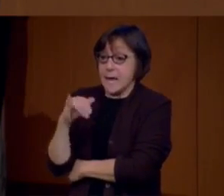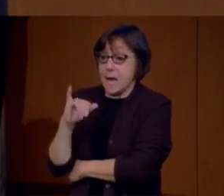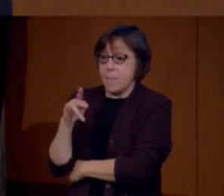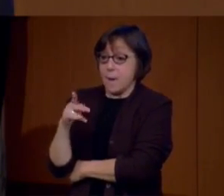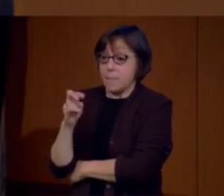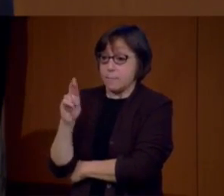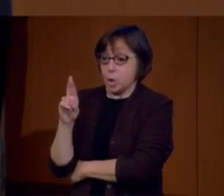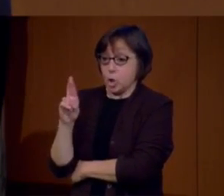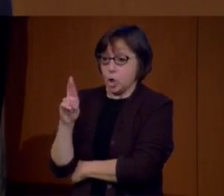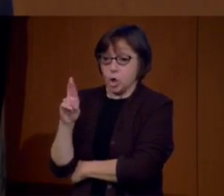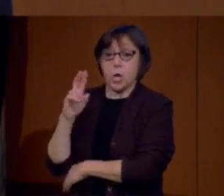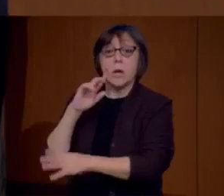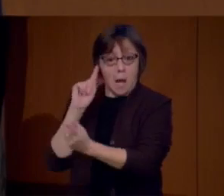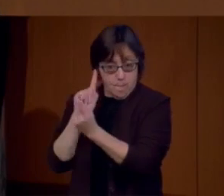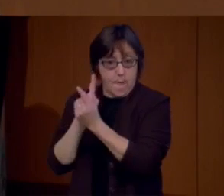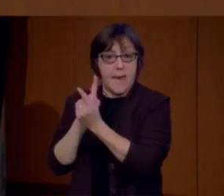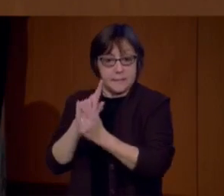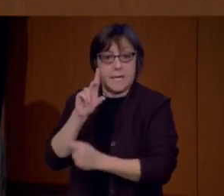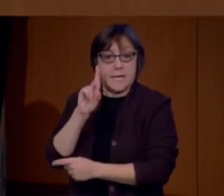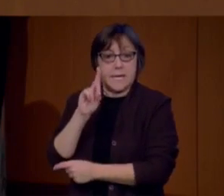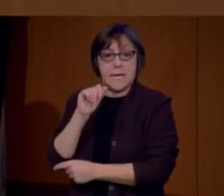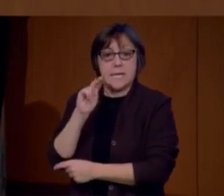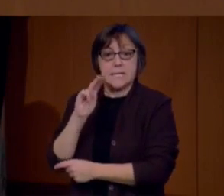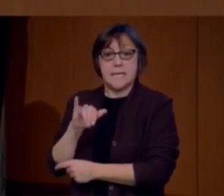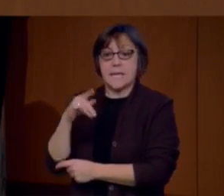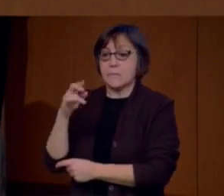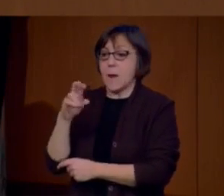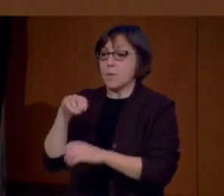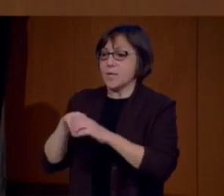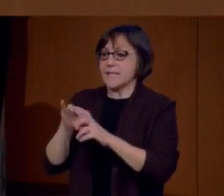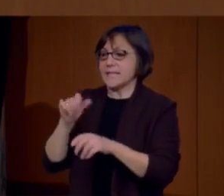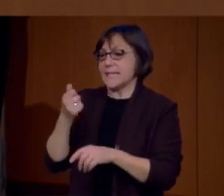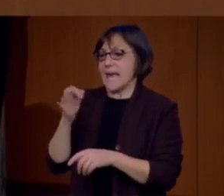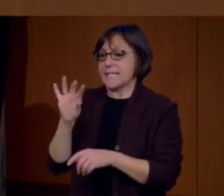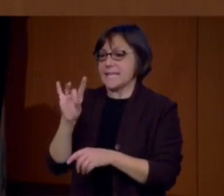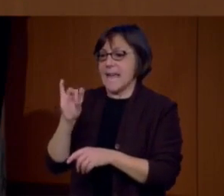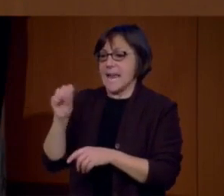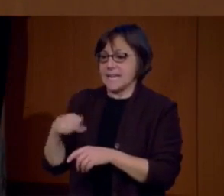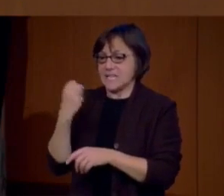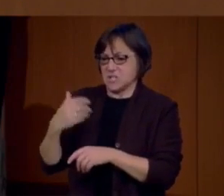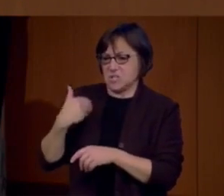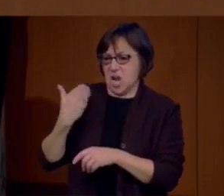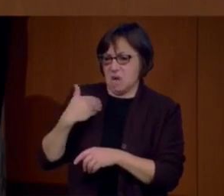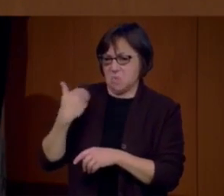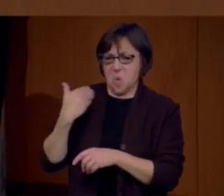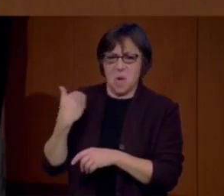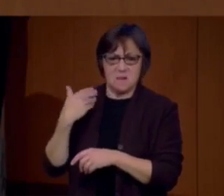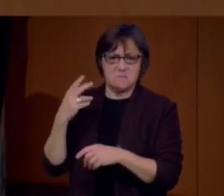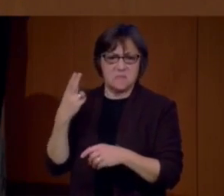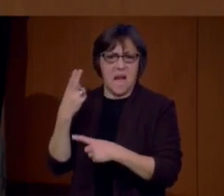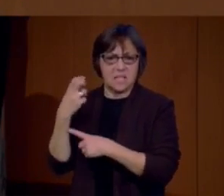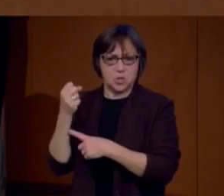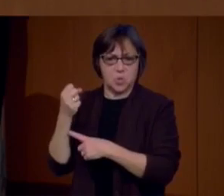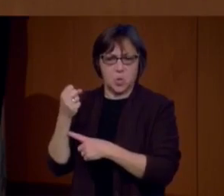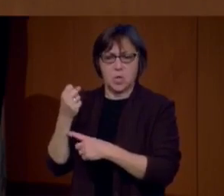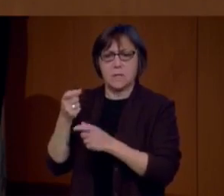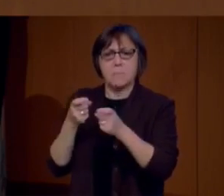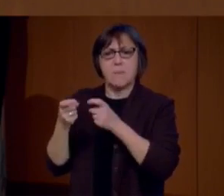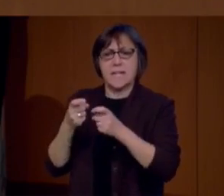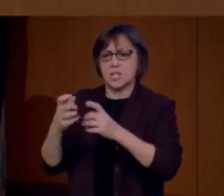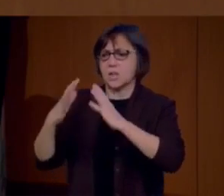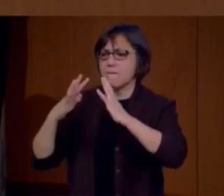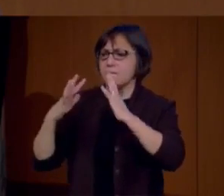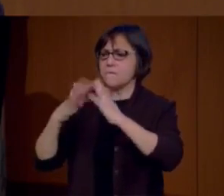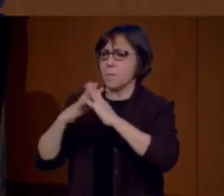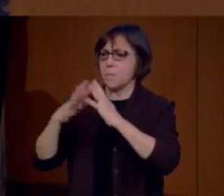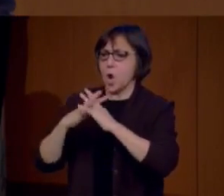Piper in the 80s now. He was a young boy in Ankeny High School. He managed the football